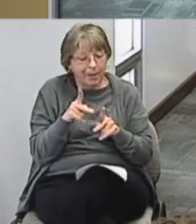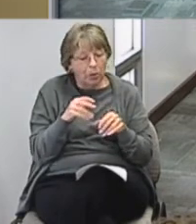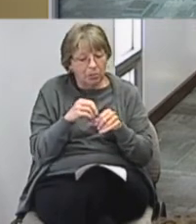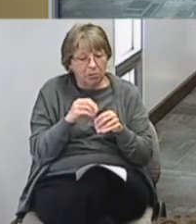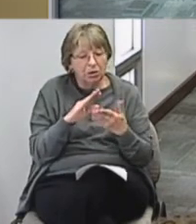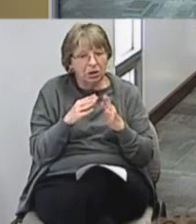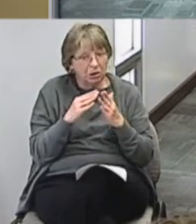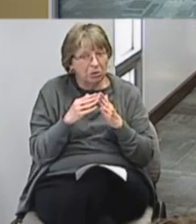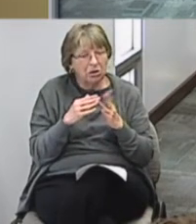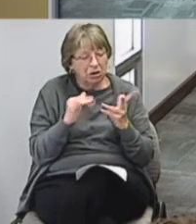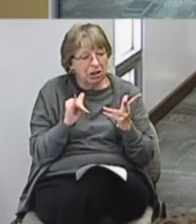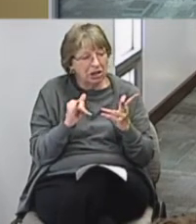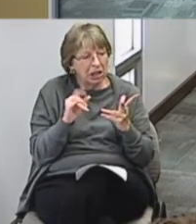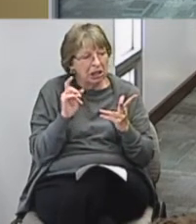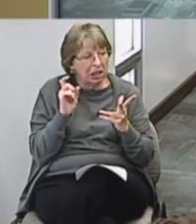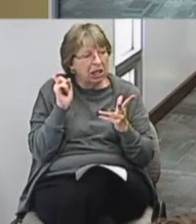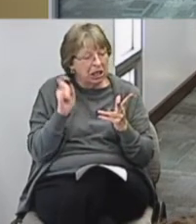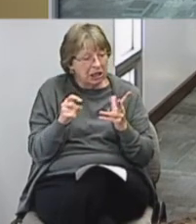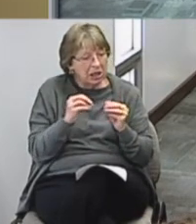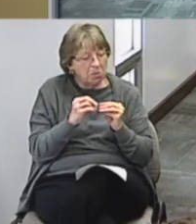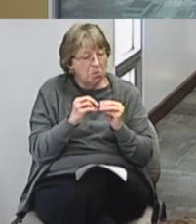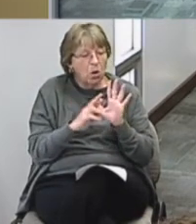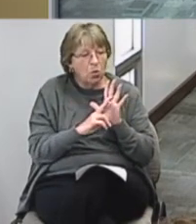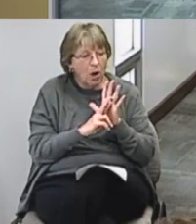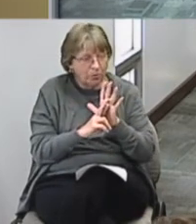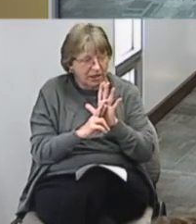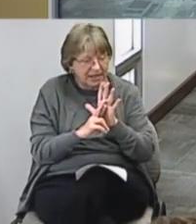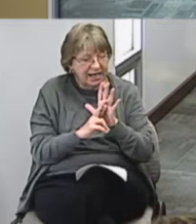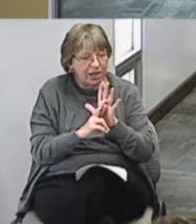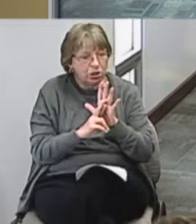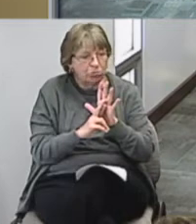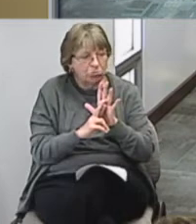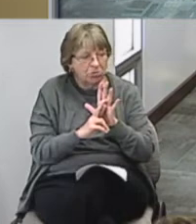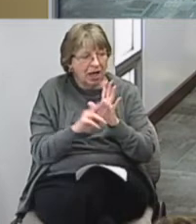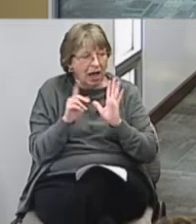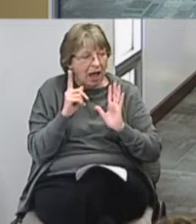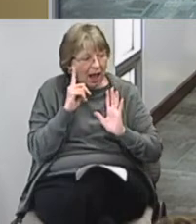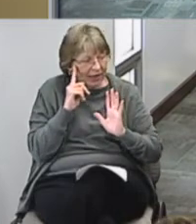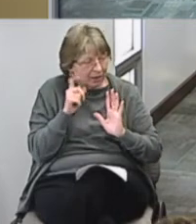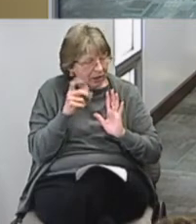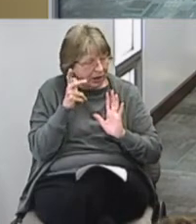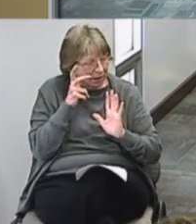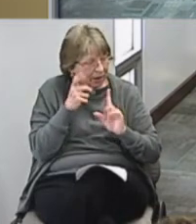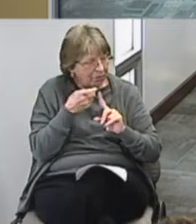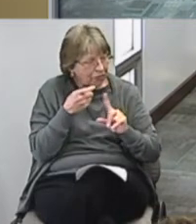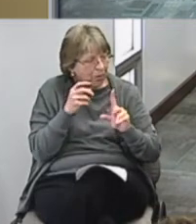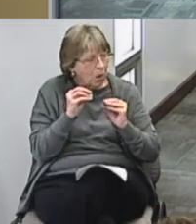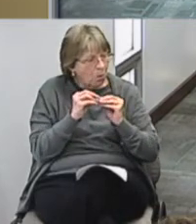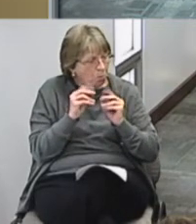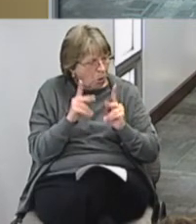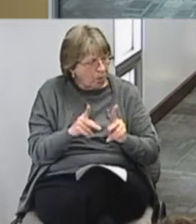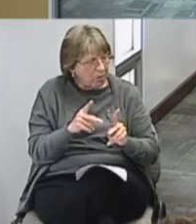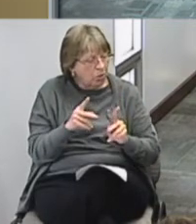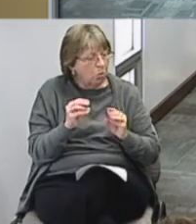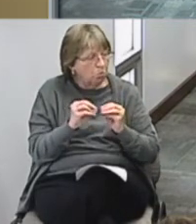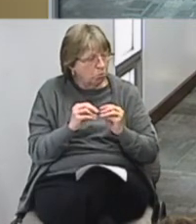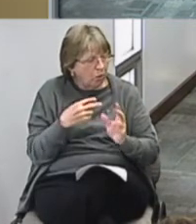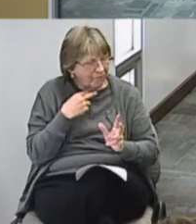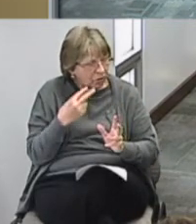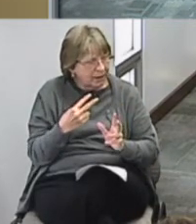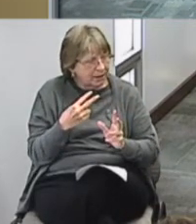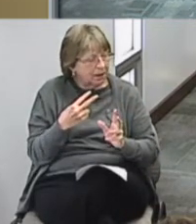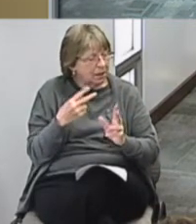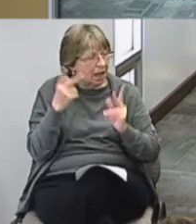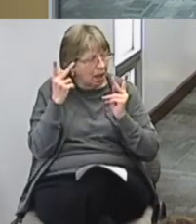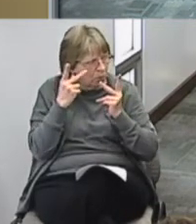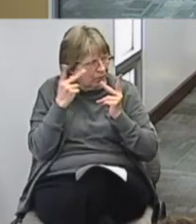more representation. I think we need to have hear from more people, more voices, and we'll figure out a way to get that done.